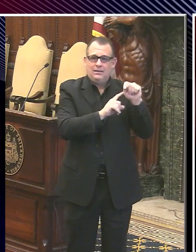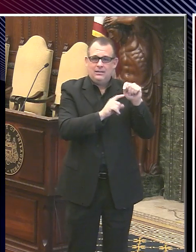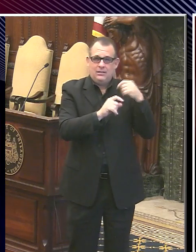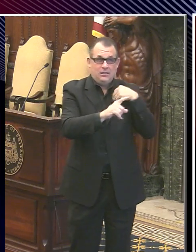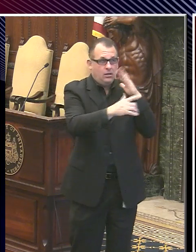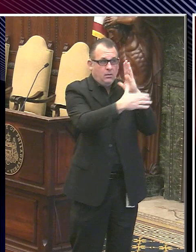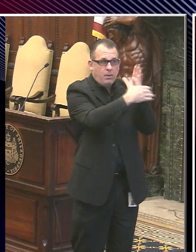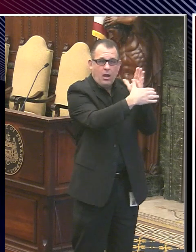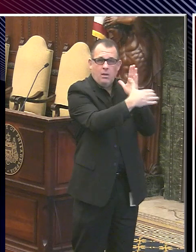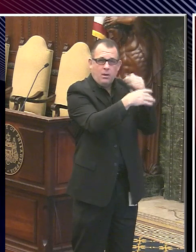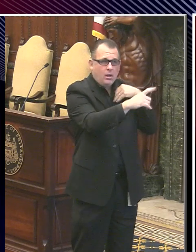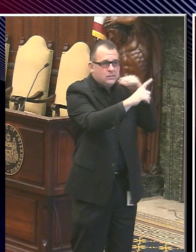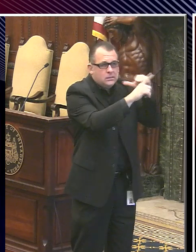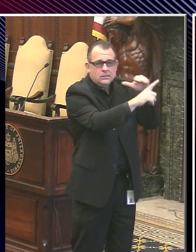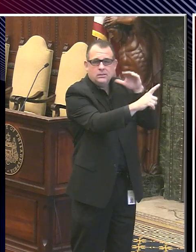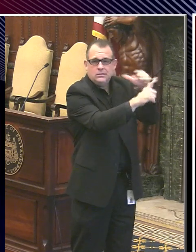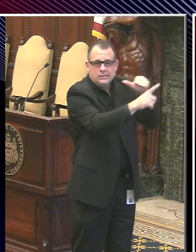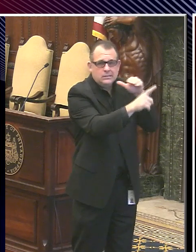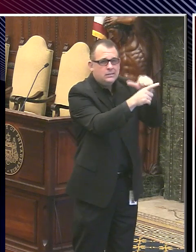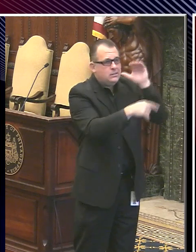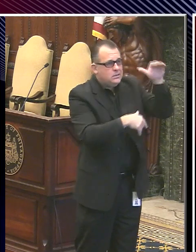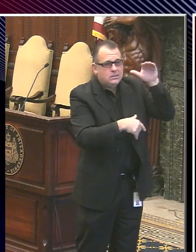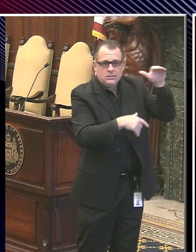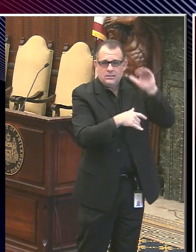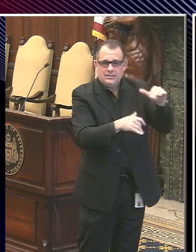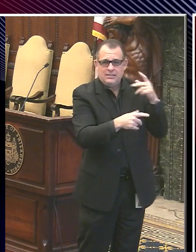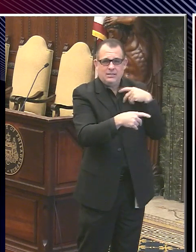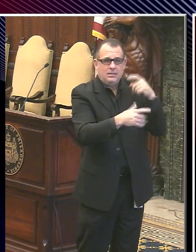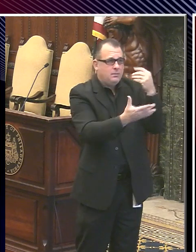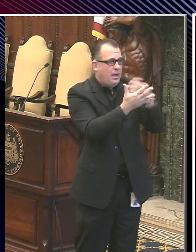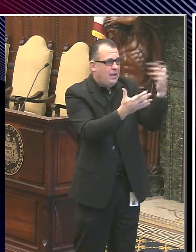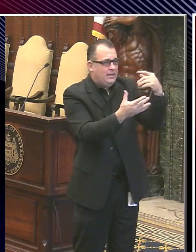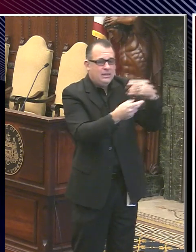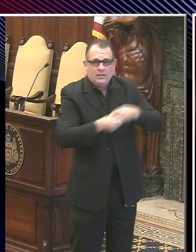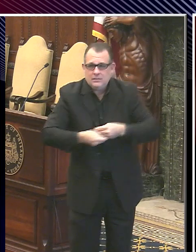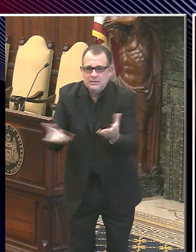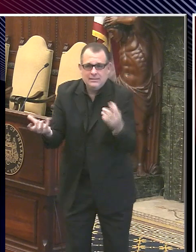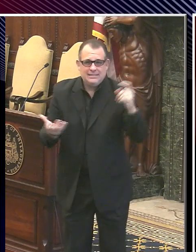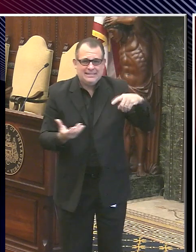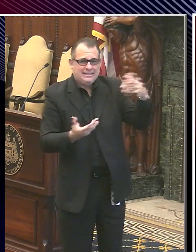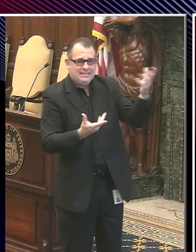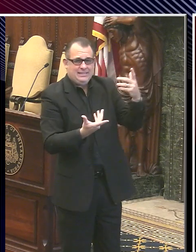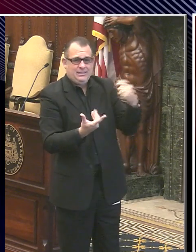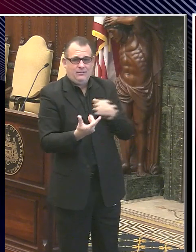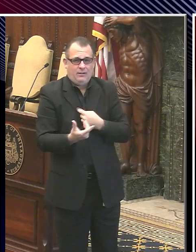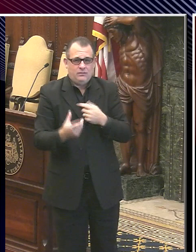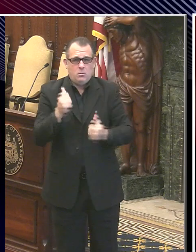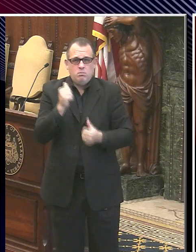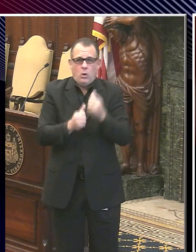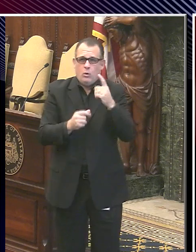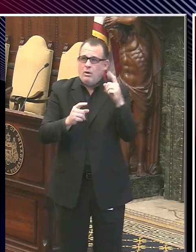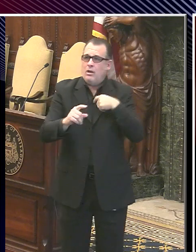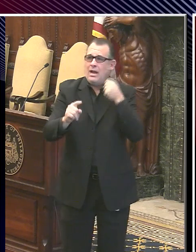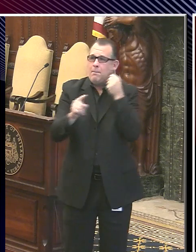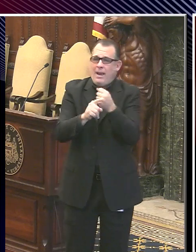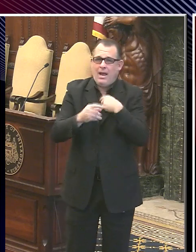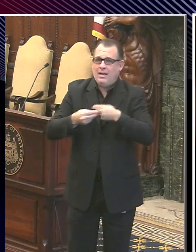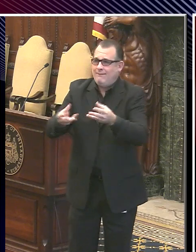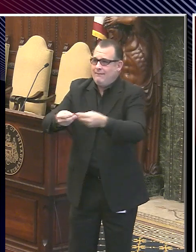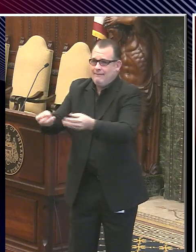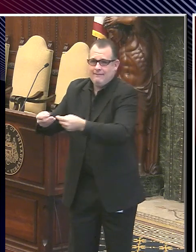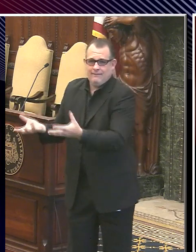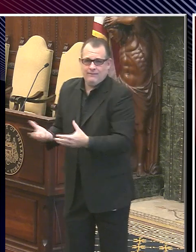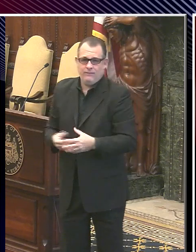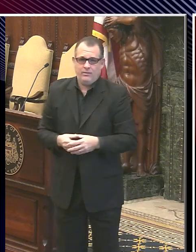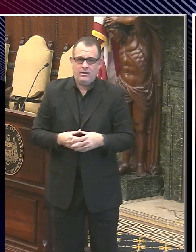the General Assembly to allocate the Commonwealth's CARES Act dollars so they go to the areas most impacted by the virus, and on Capitol Hill for